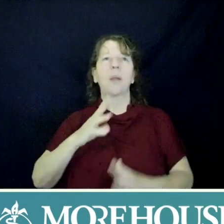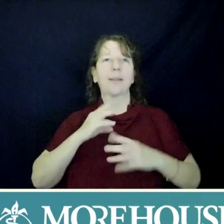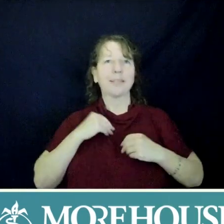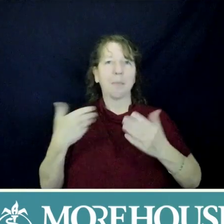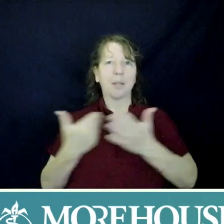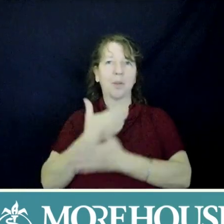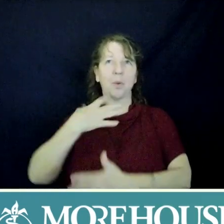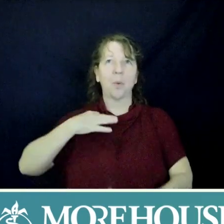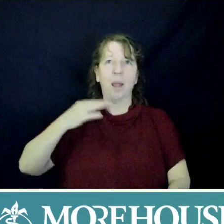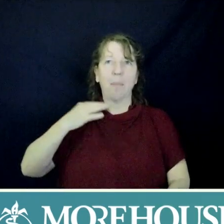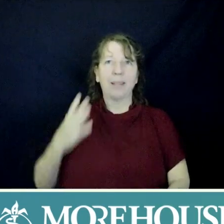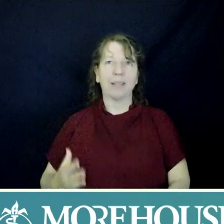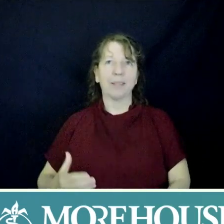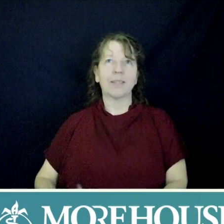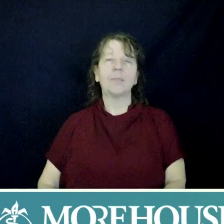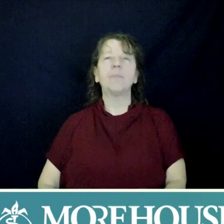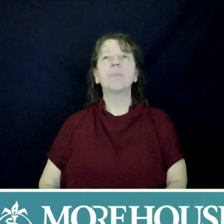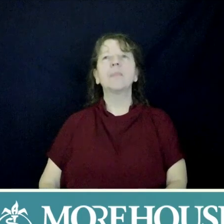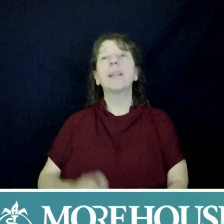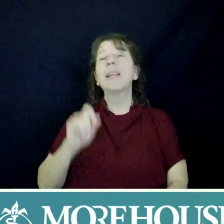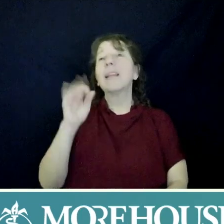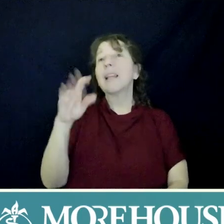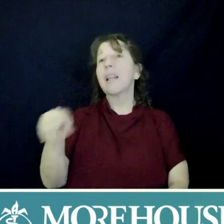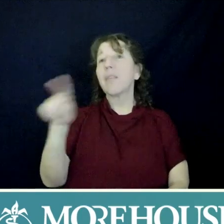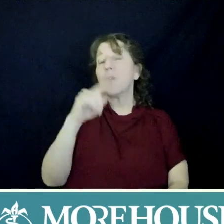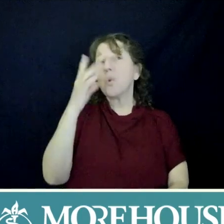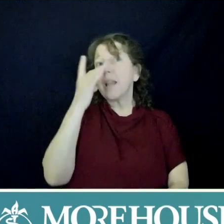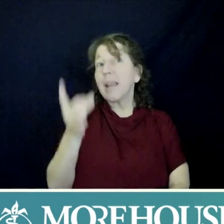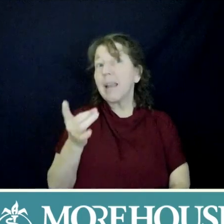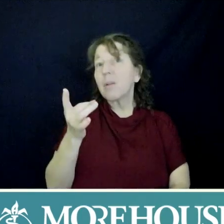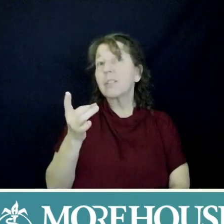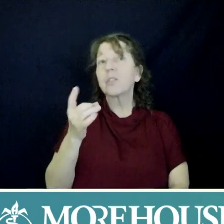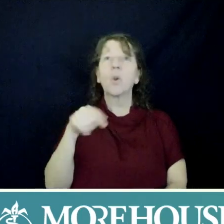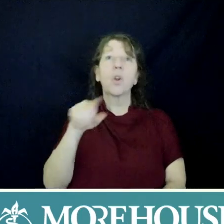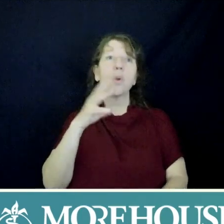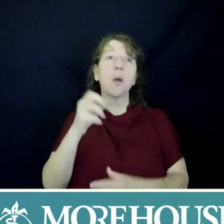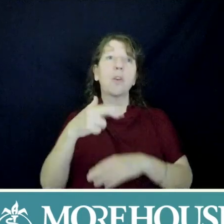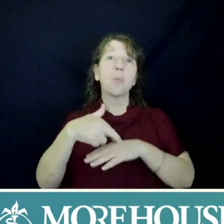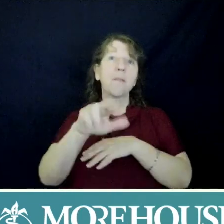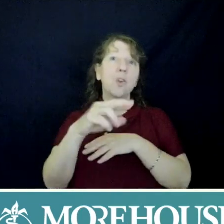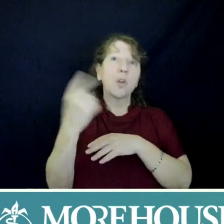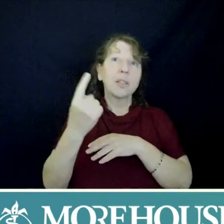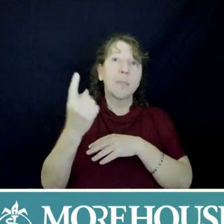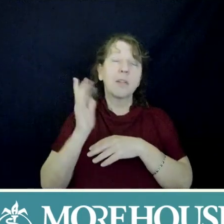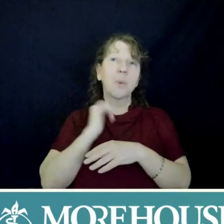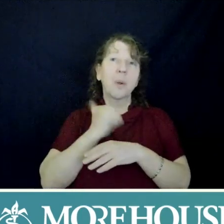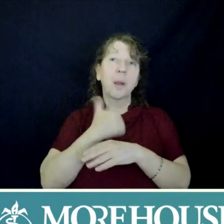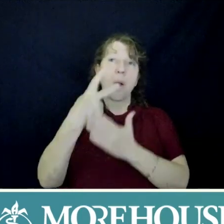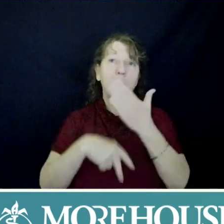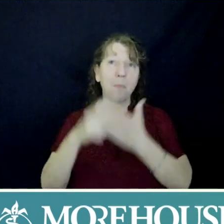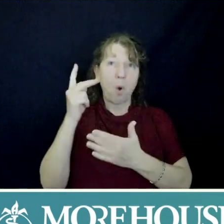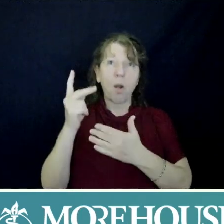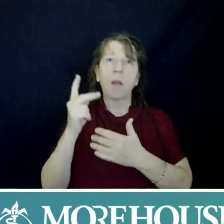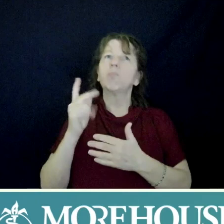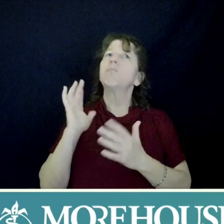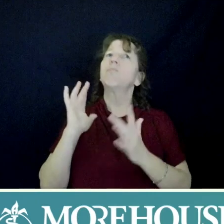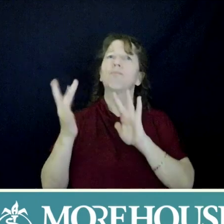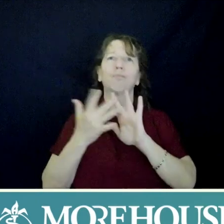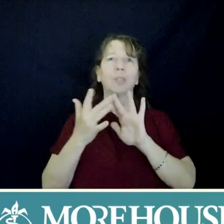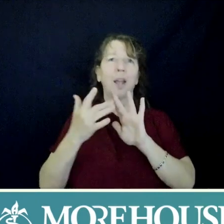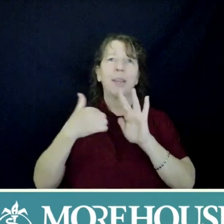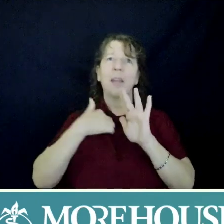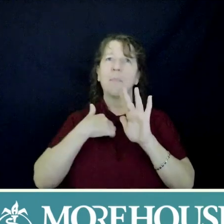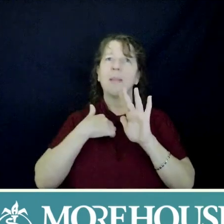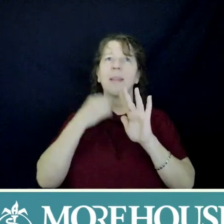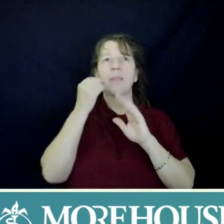applicants. If you have an interest or would like to refer someone to the program, please feel free to contact me at the information